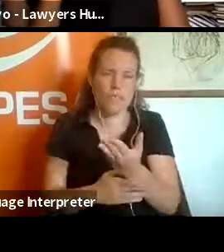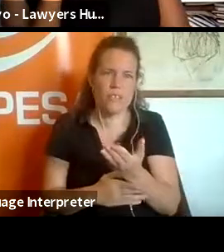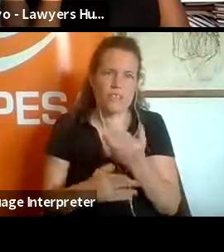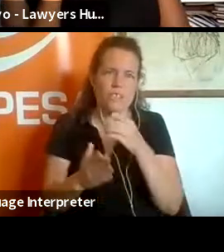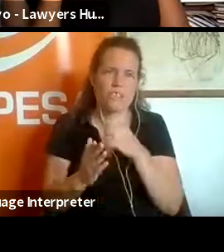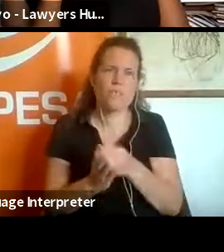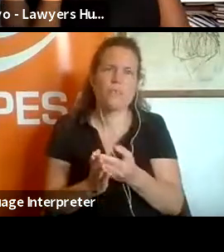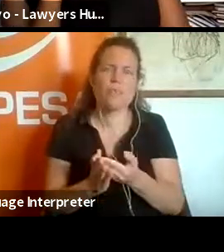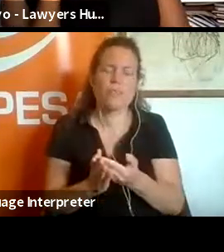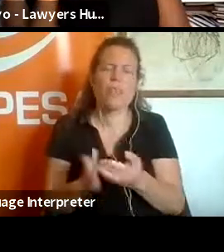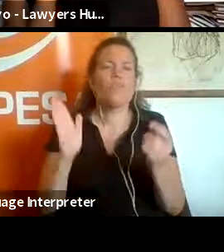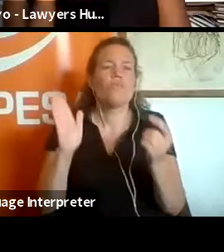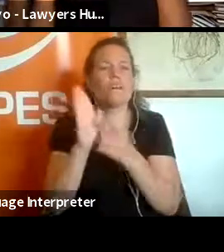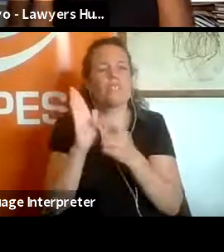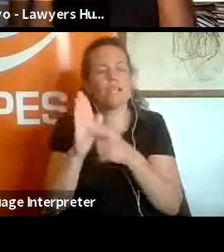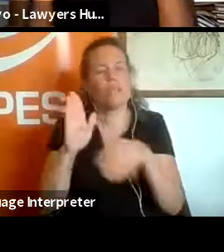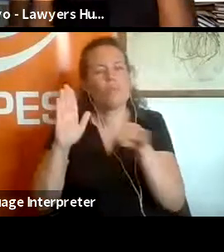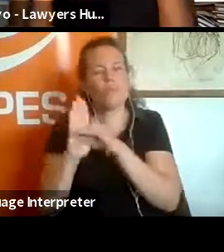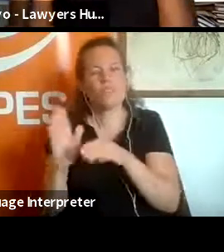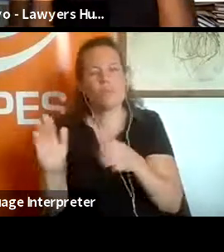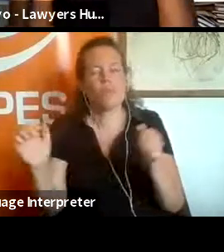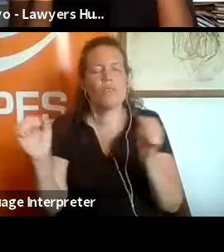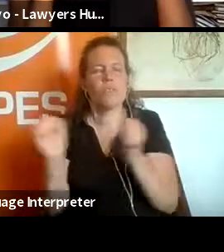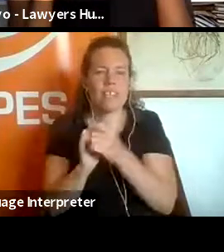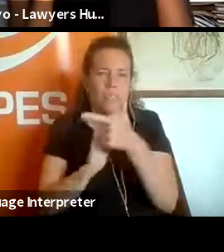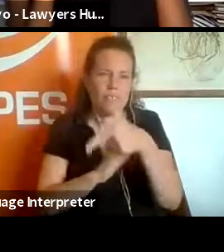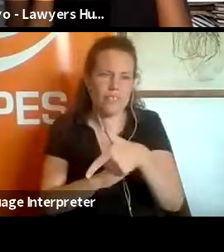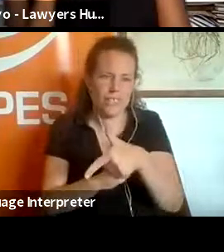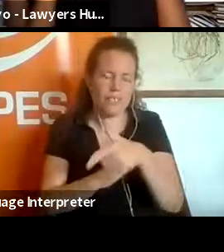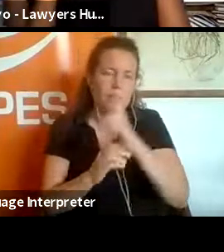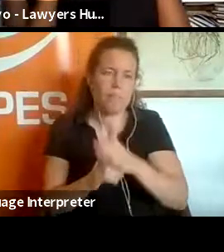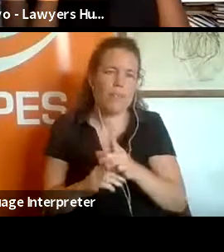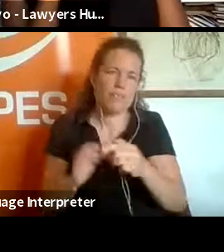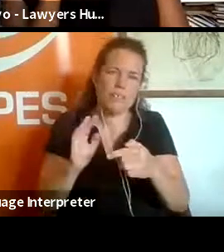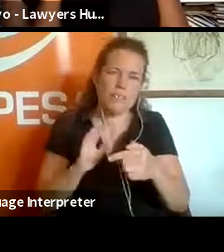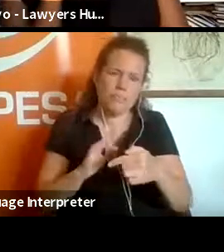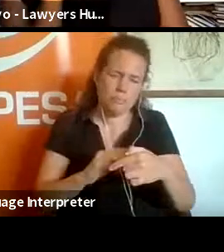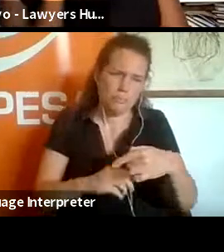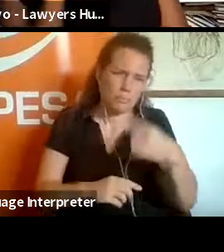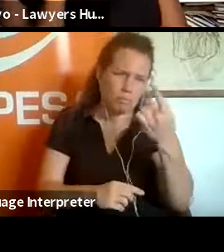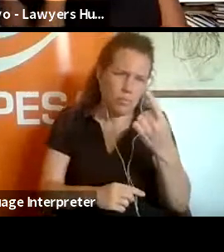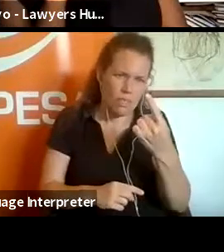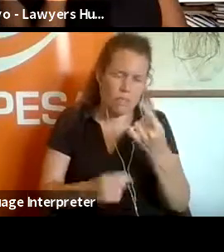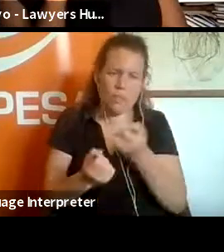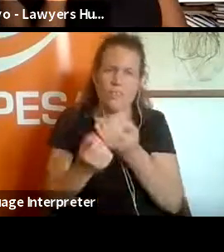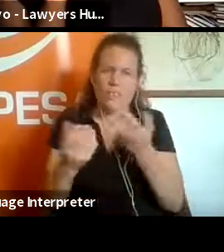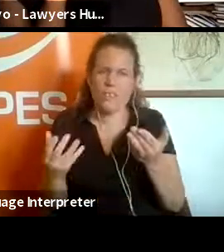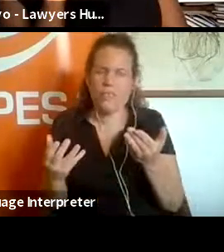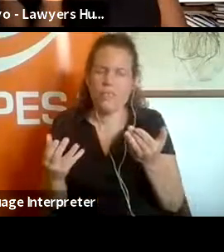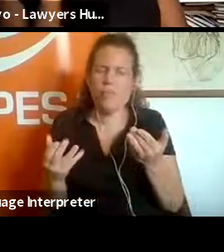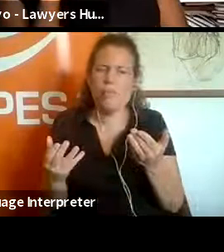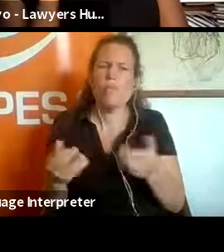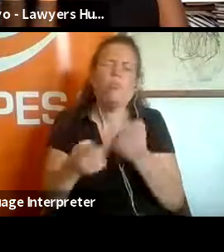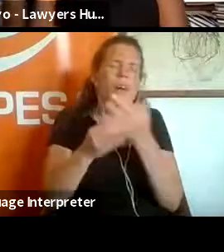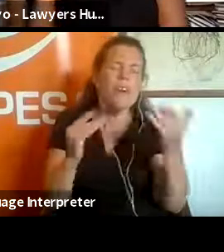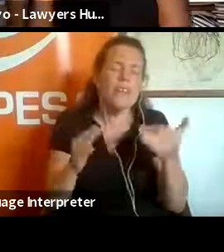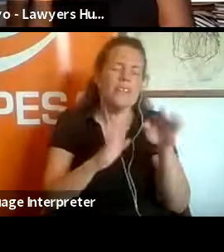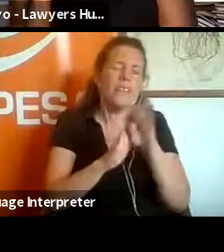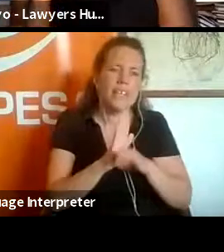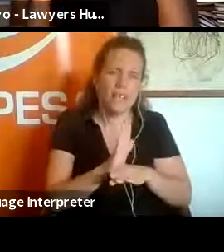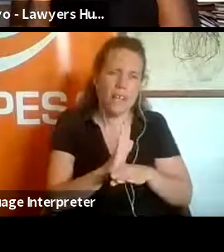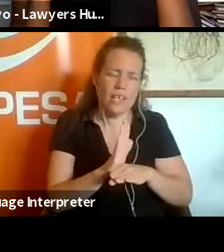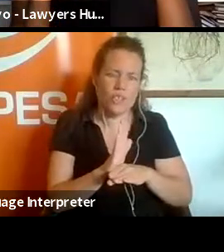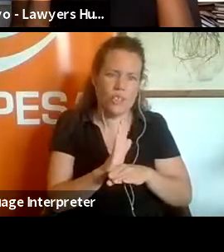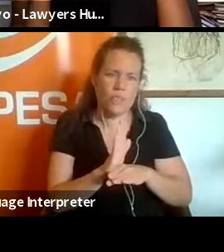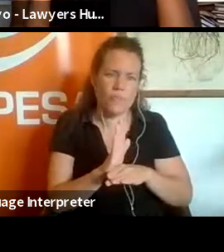Principle 17, which requires that it needs to be multi-stakeholder in nature. Any kind of regulation that must,